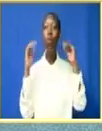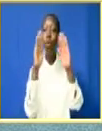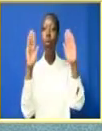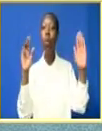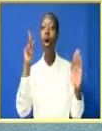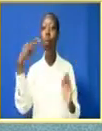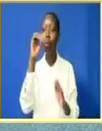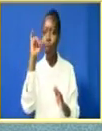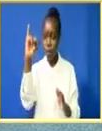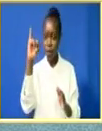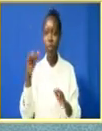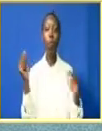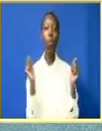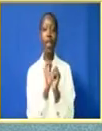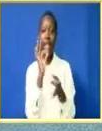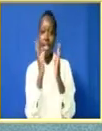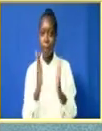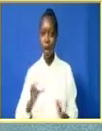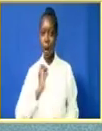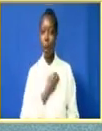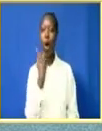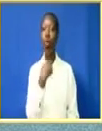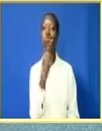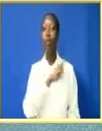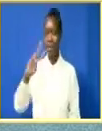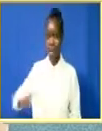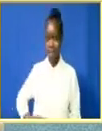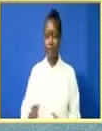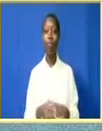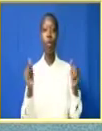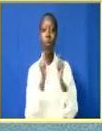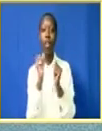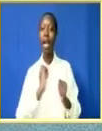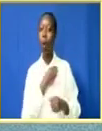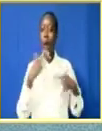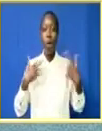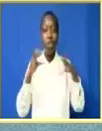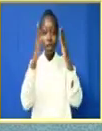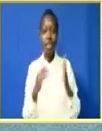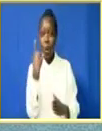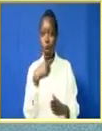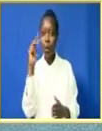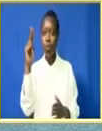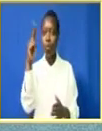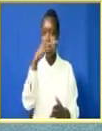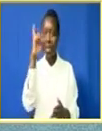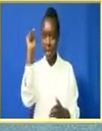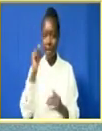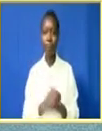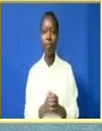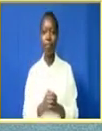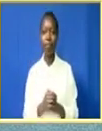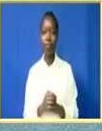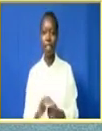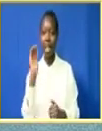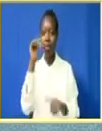Tuango Indirango. Our sign language interpreter was Velma Akinyi, and our amazing teacher was Mr. Kevin Muhia. We